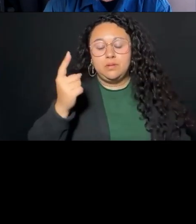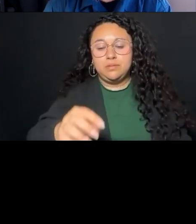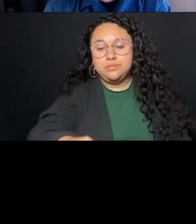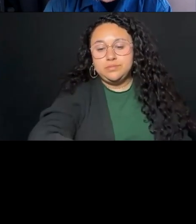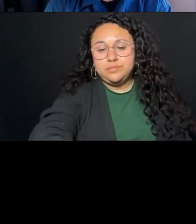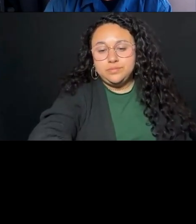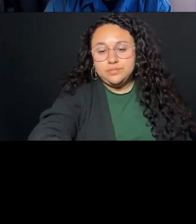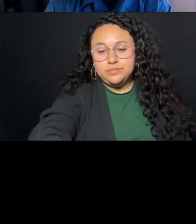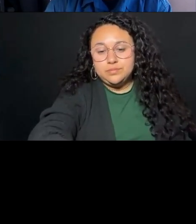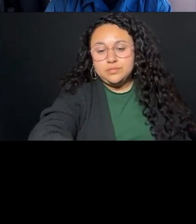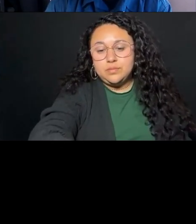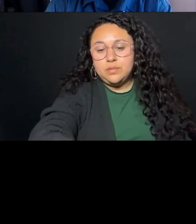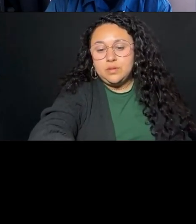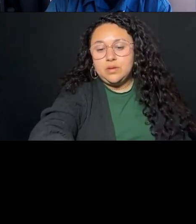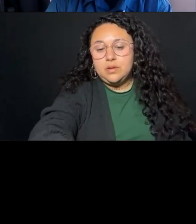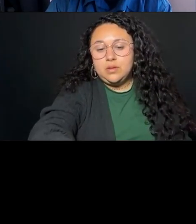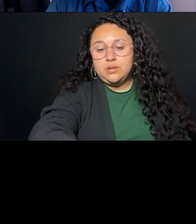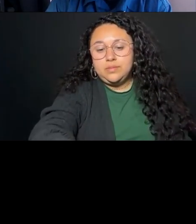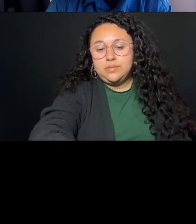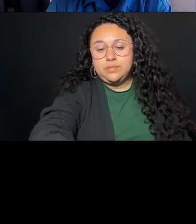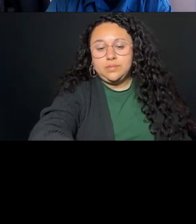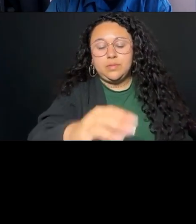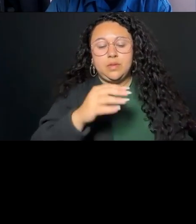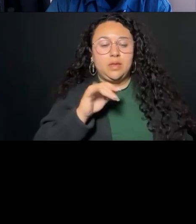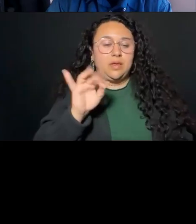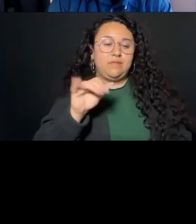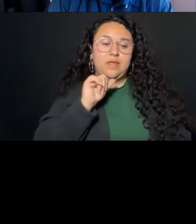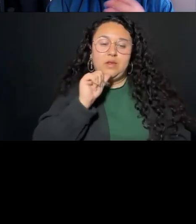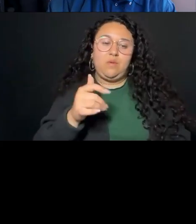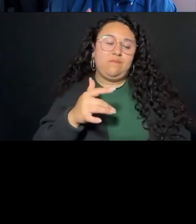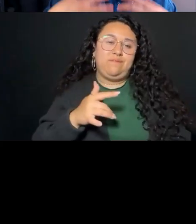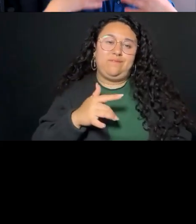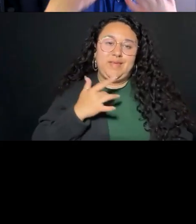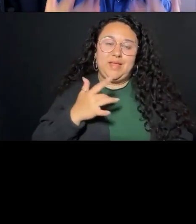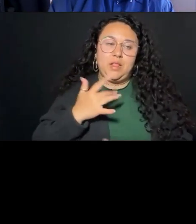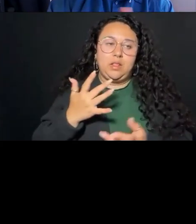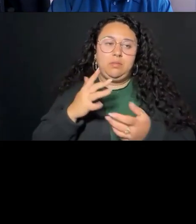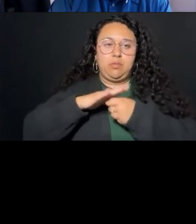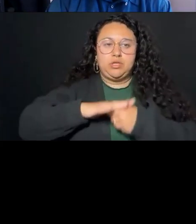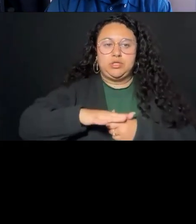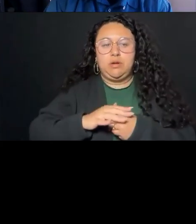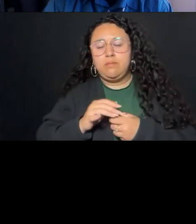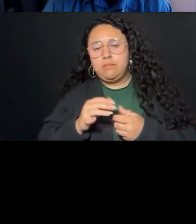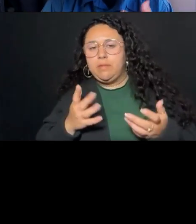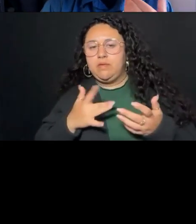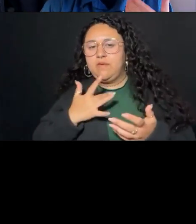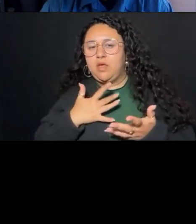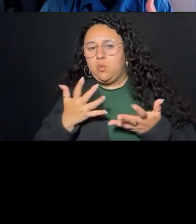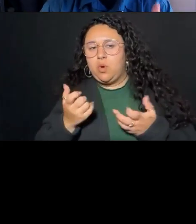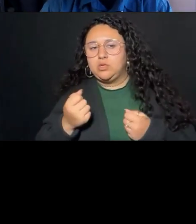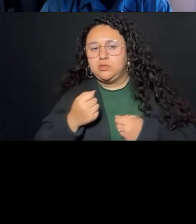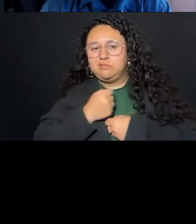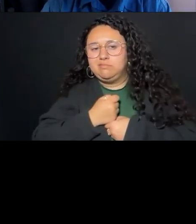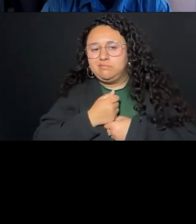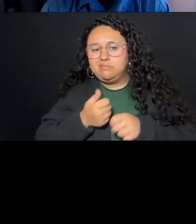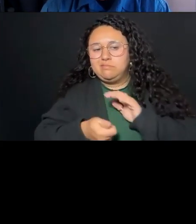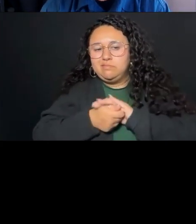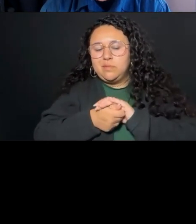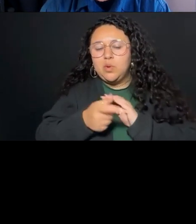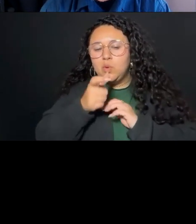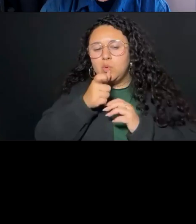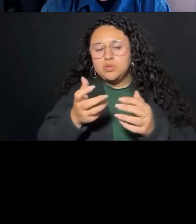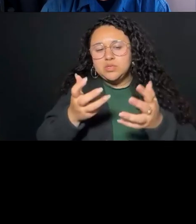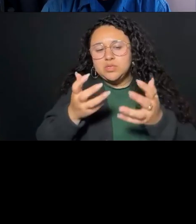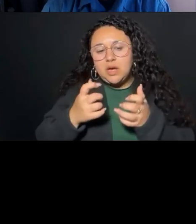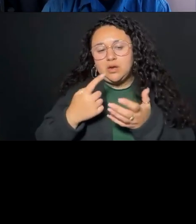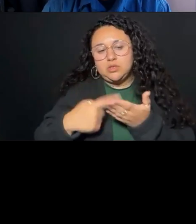really want to, if they didn't feel that pressure. So again, just kind of thinking about, you know, whose desire is it to